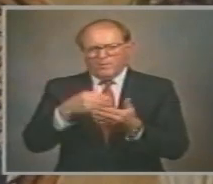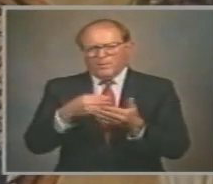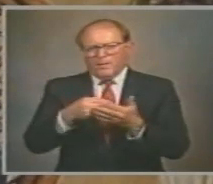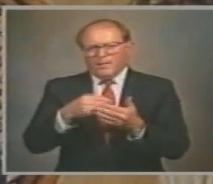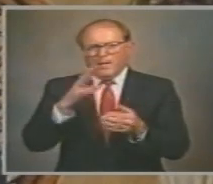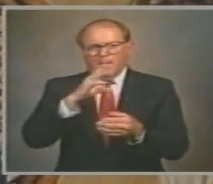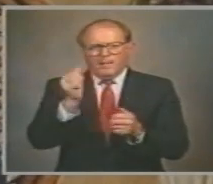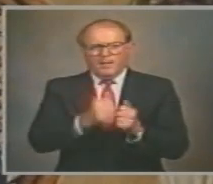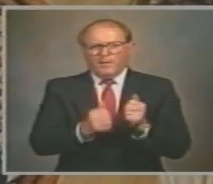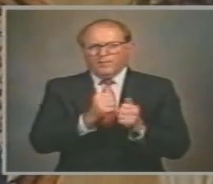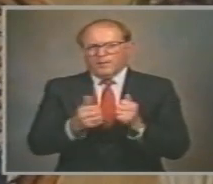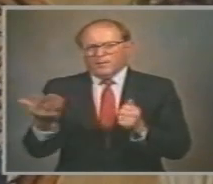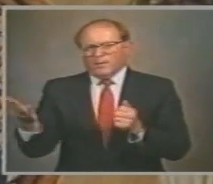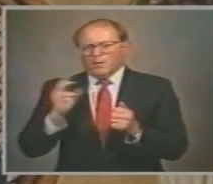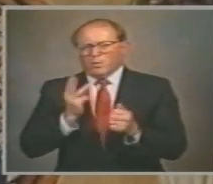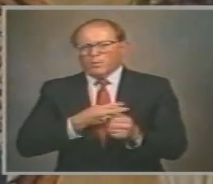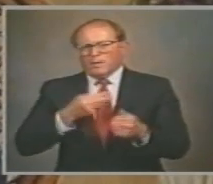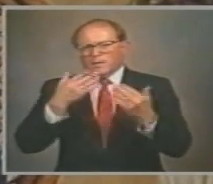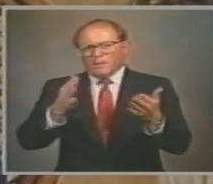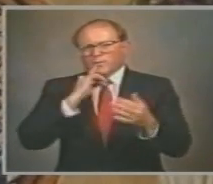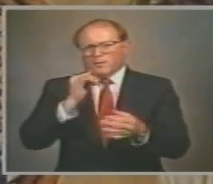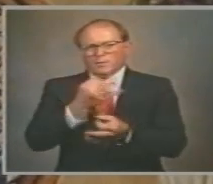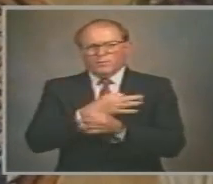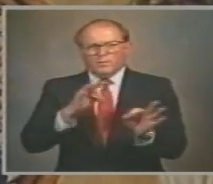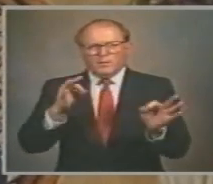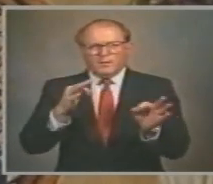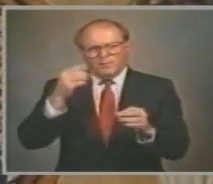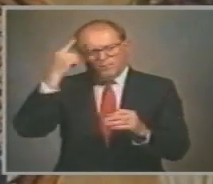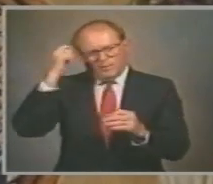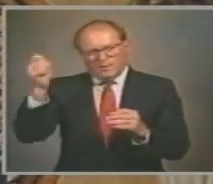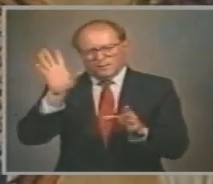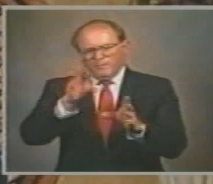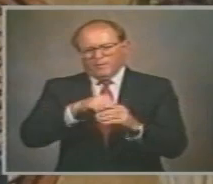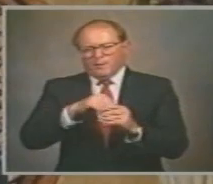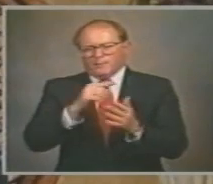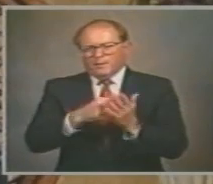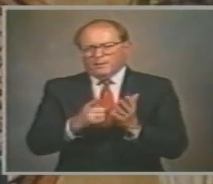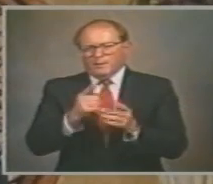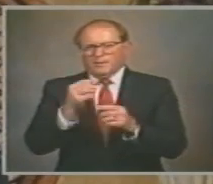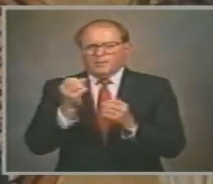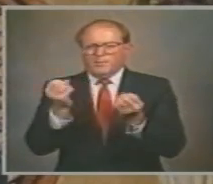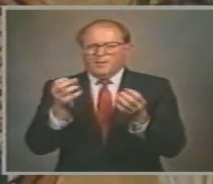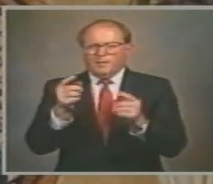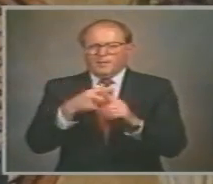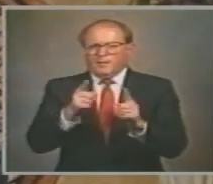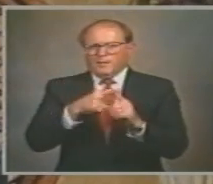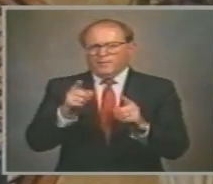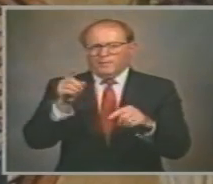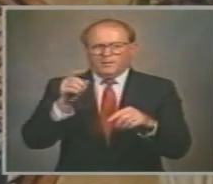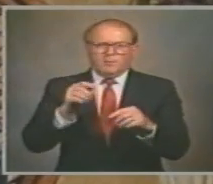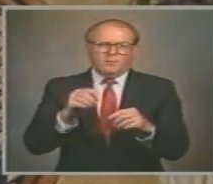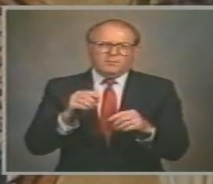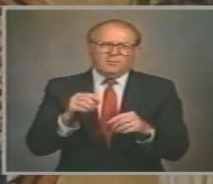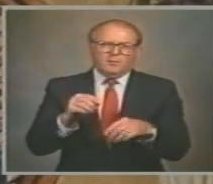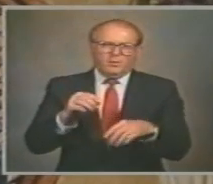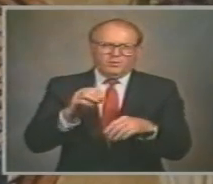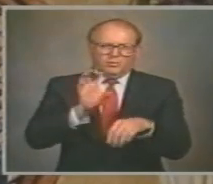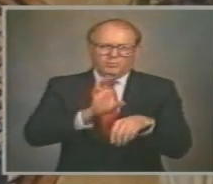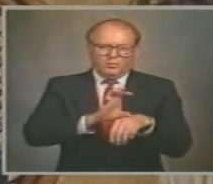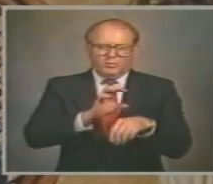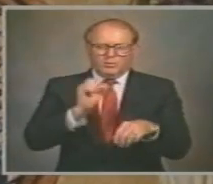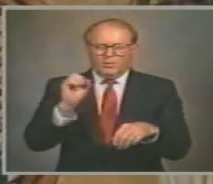to you are free because of the participation of these many congregations in the Churches of Christ. We do